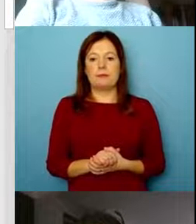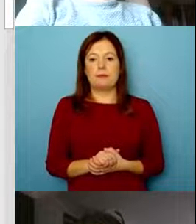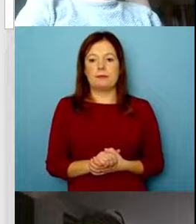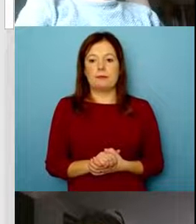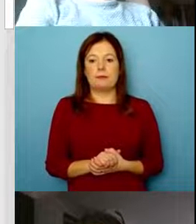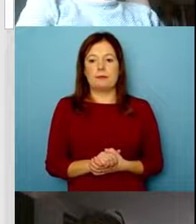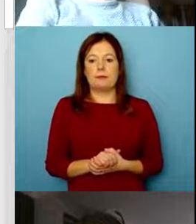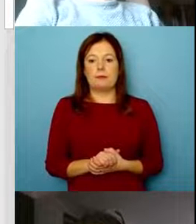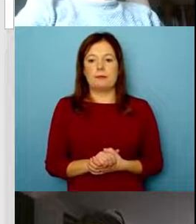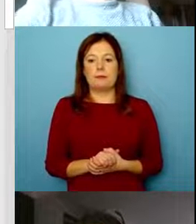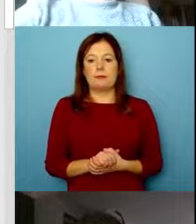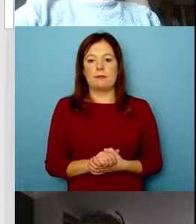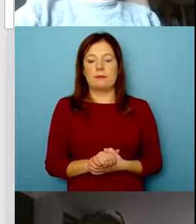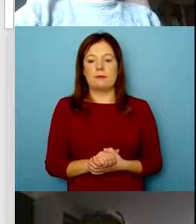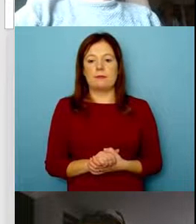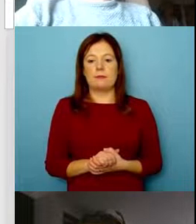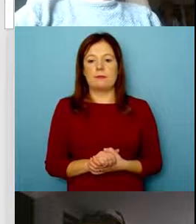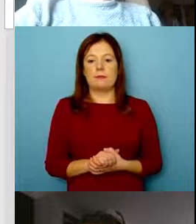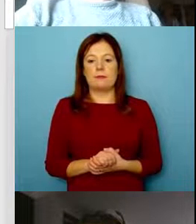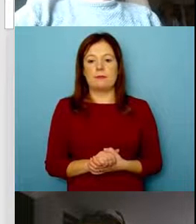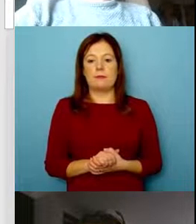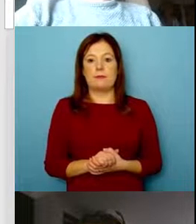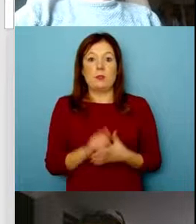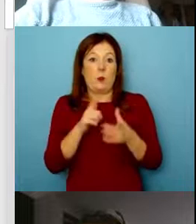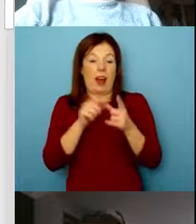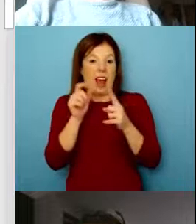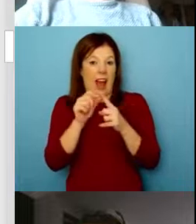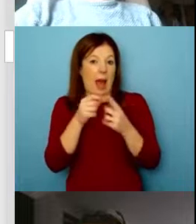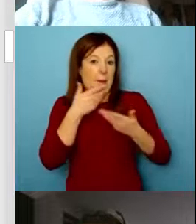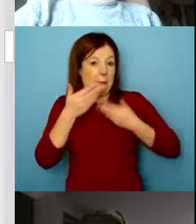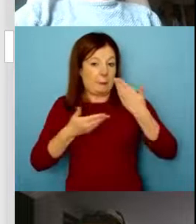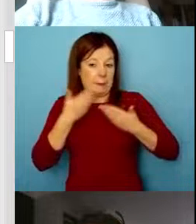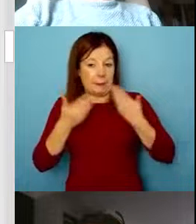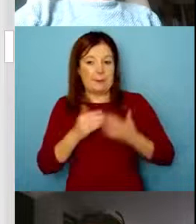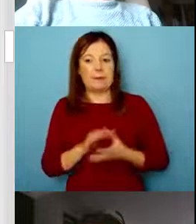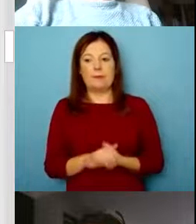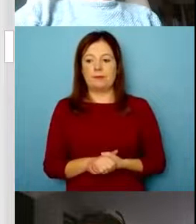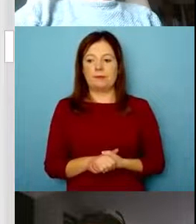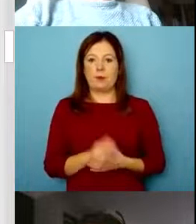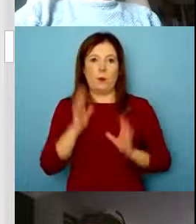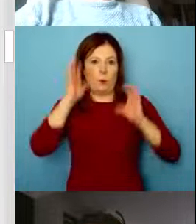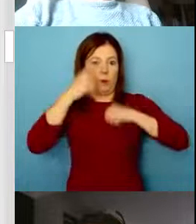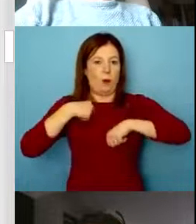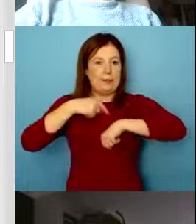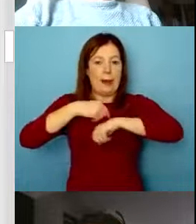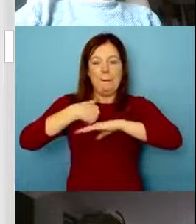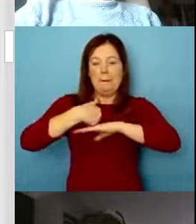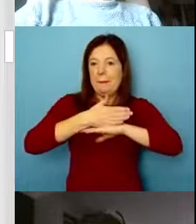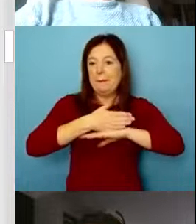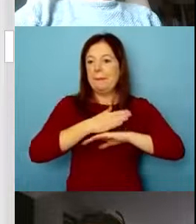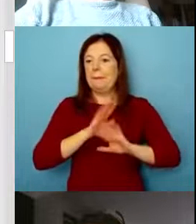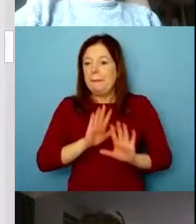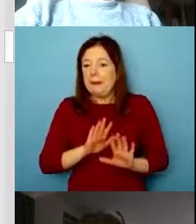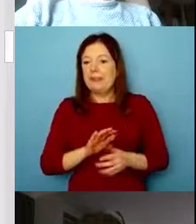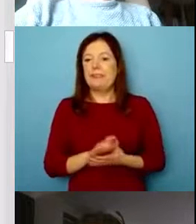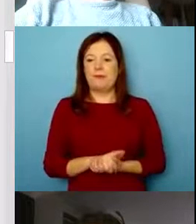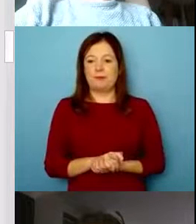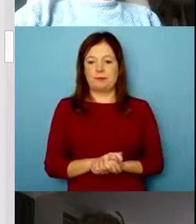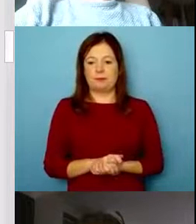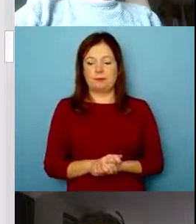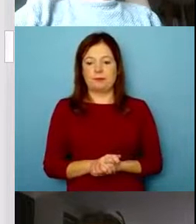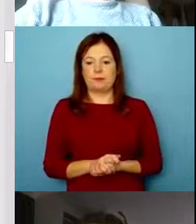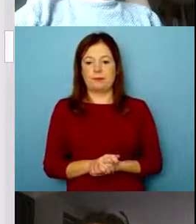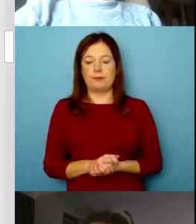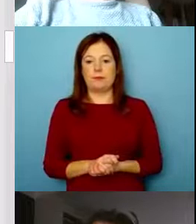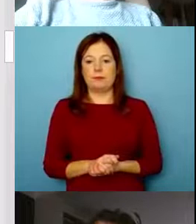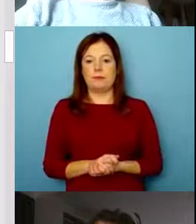So I hope that gives you some good background into what the app is itself. I'll speed up a bit because Nigel's got some interesting stuff to say as well, so I won't take too